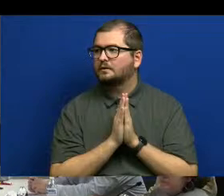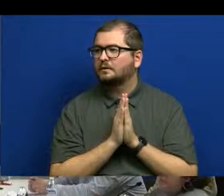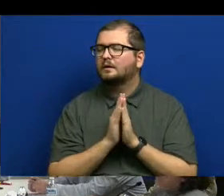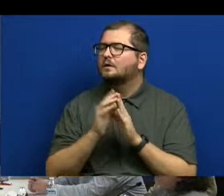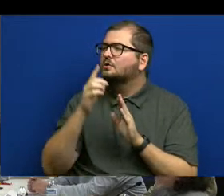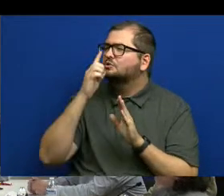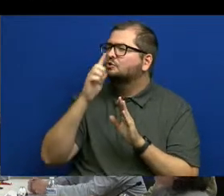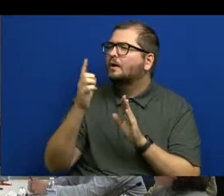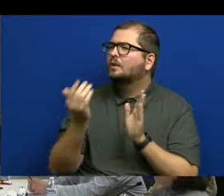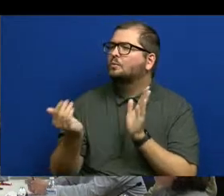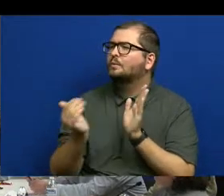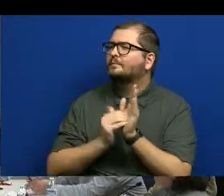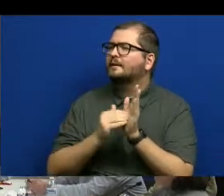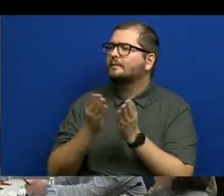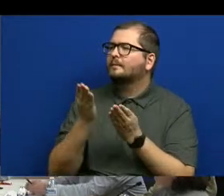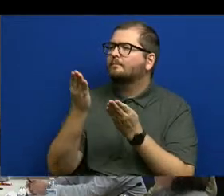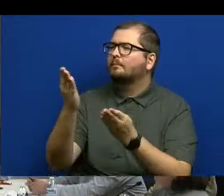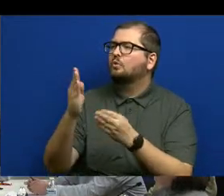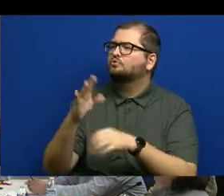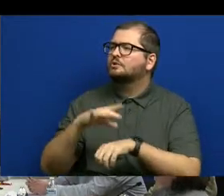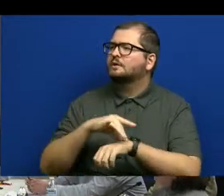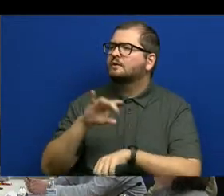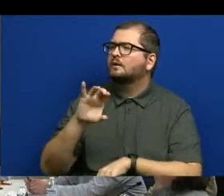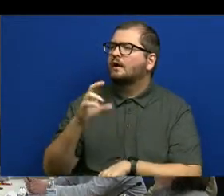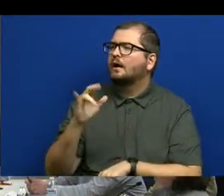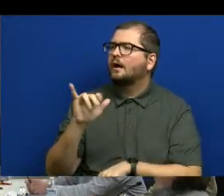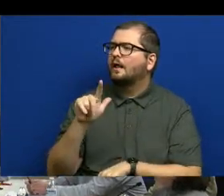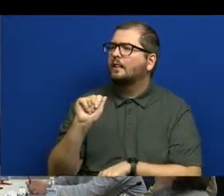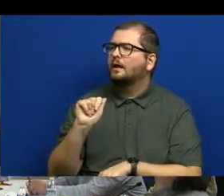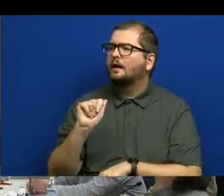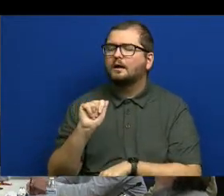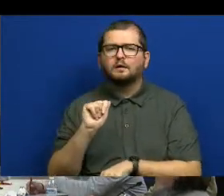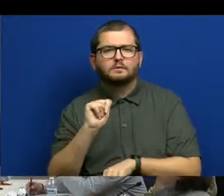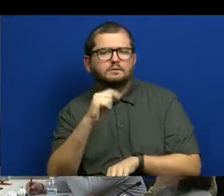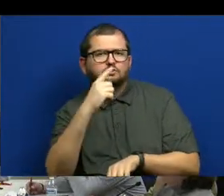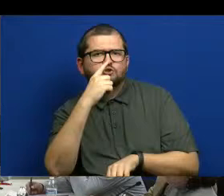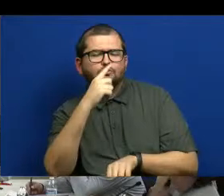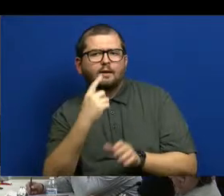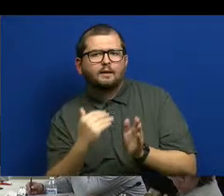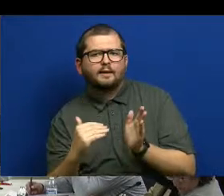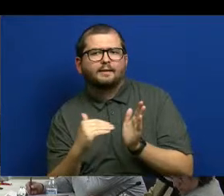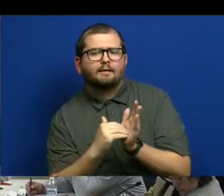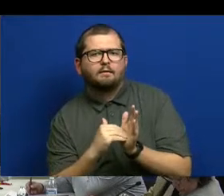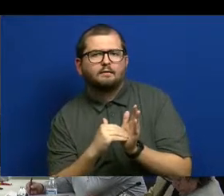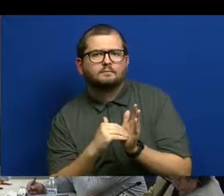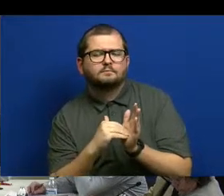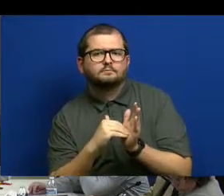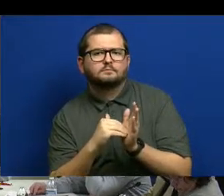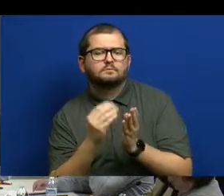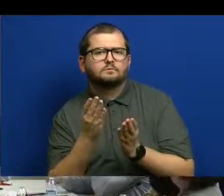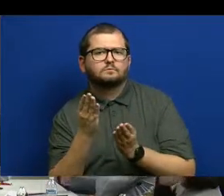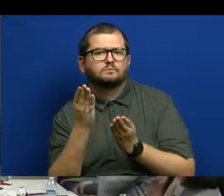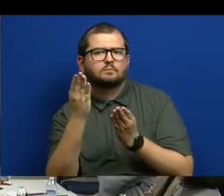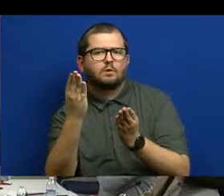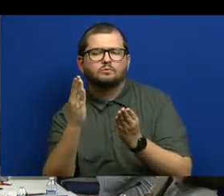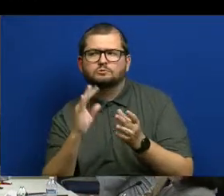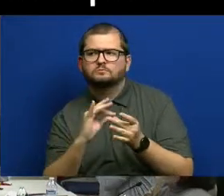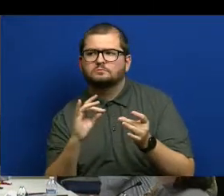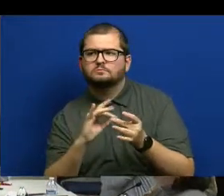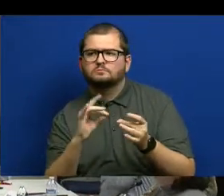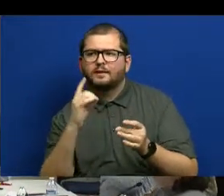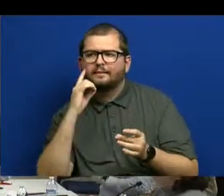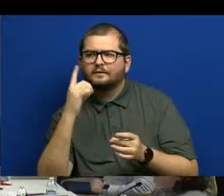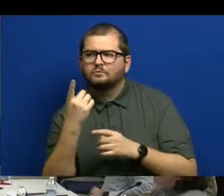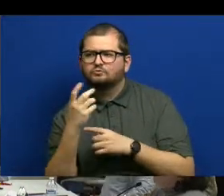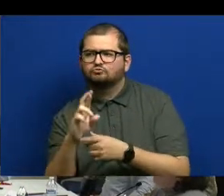Can you repeat the motion, Kyla? okay, can you please repeat the motion that was made? I think that was Dr.